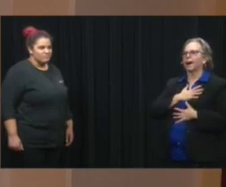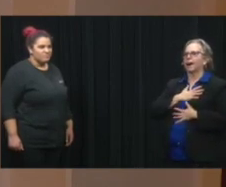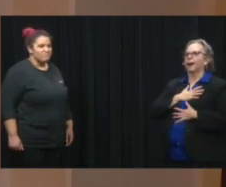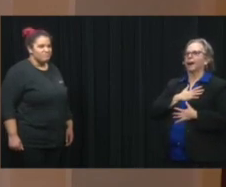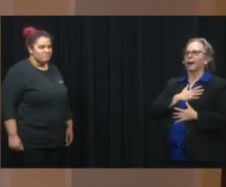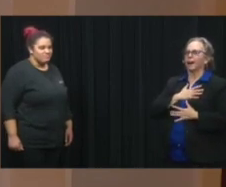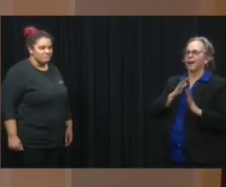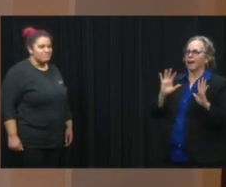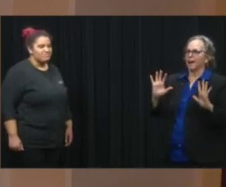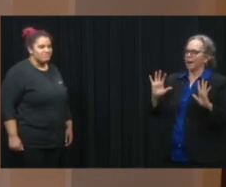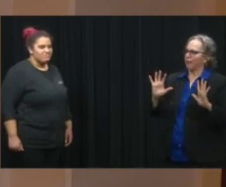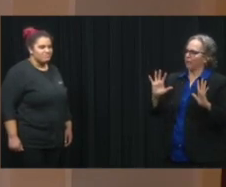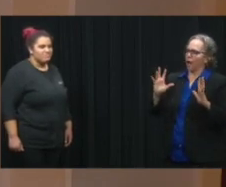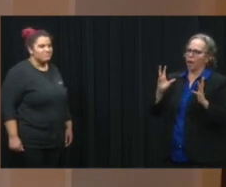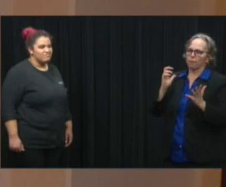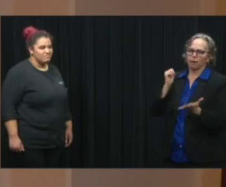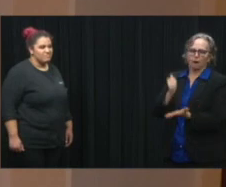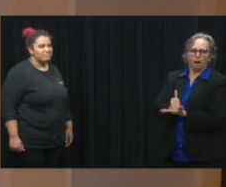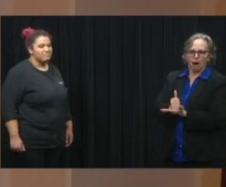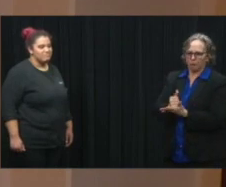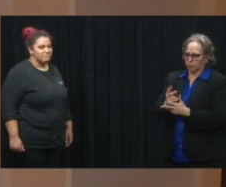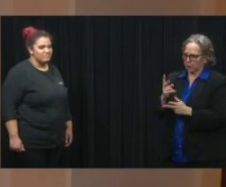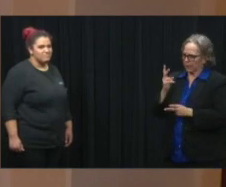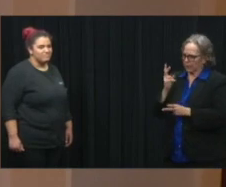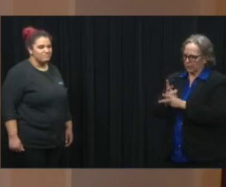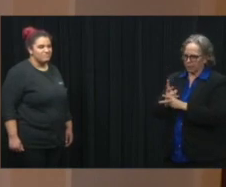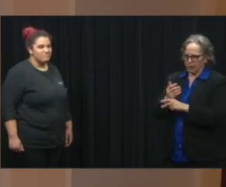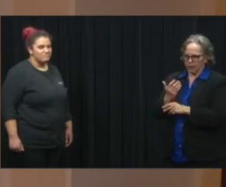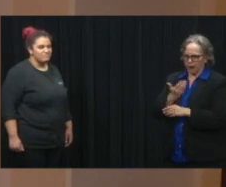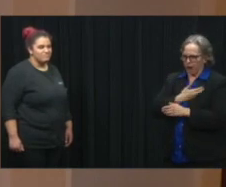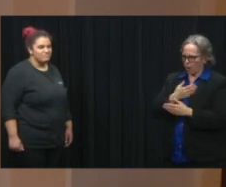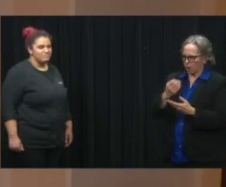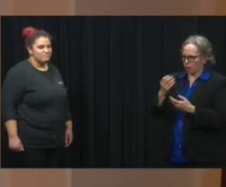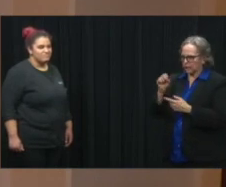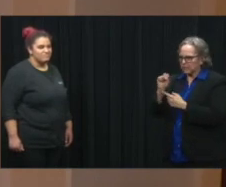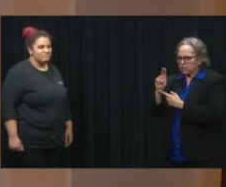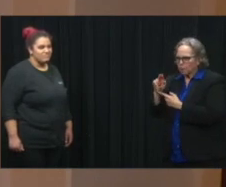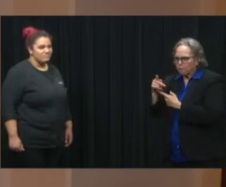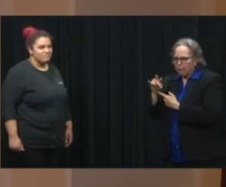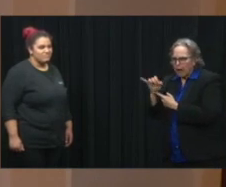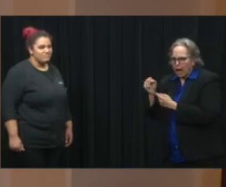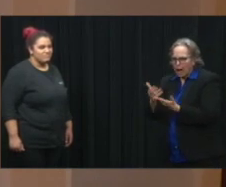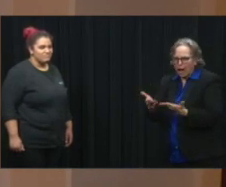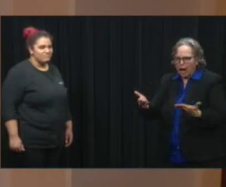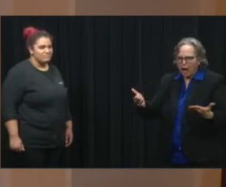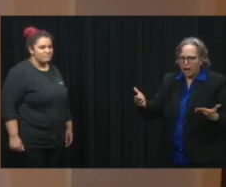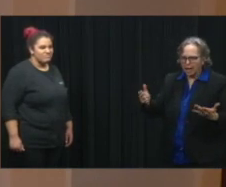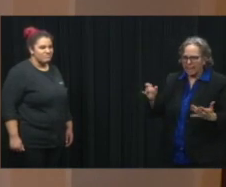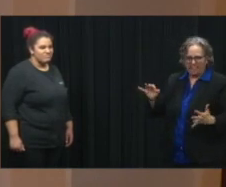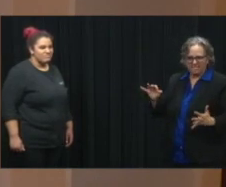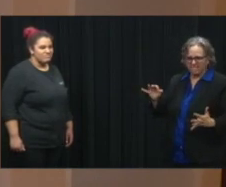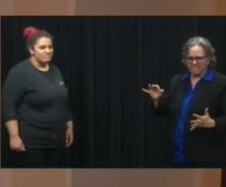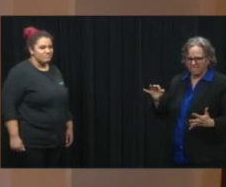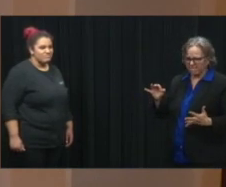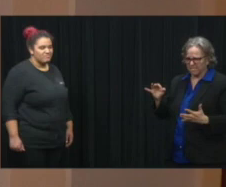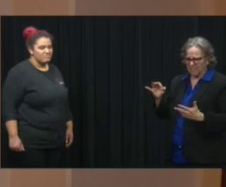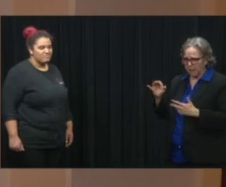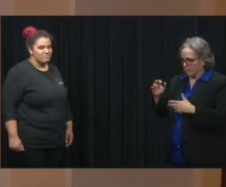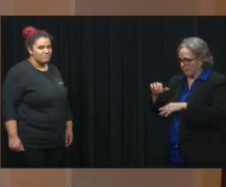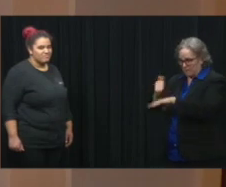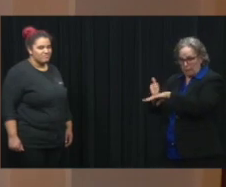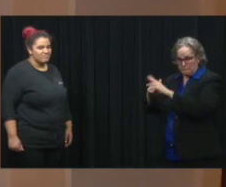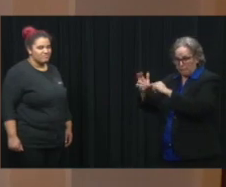keeping the supply chain that we need, because if you can't keep up with the hospital build that the governor and Dr. Acton have been urging